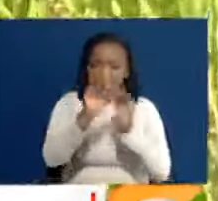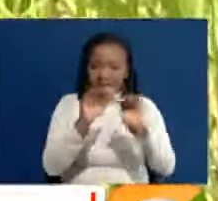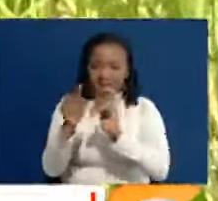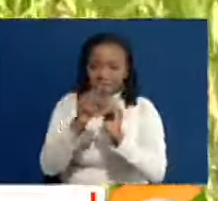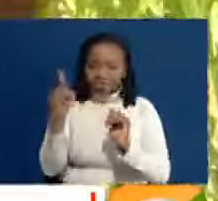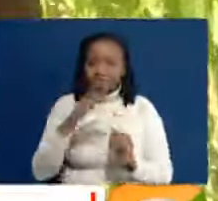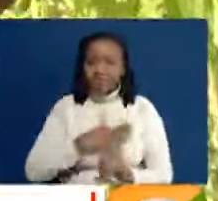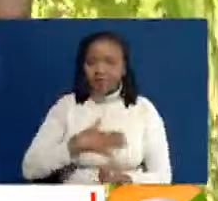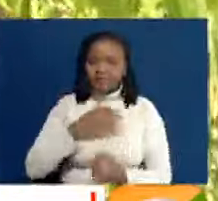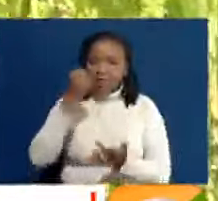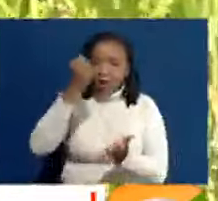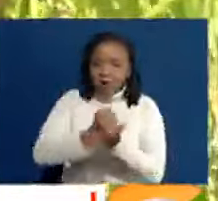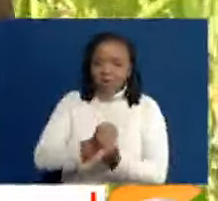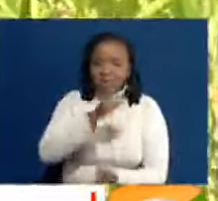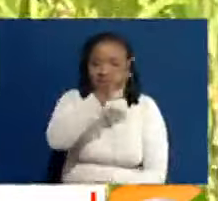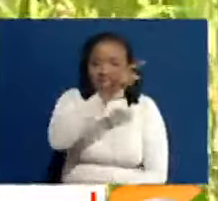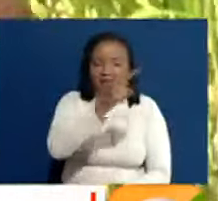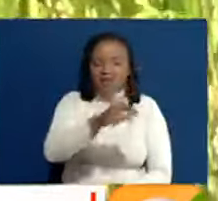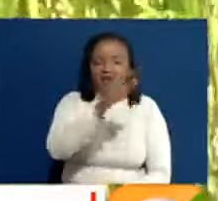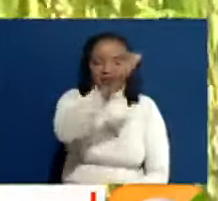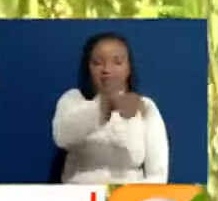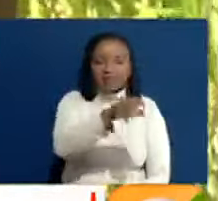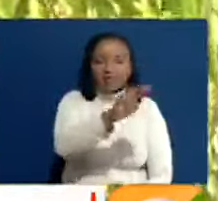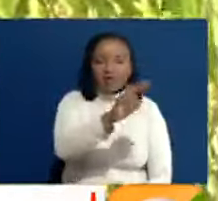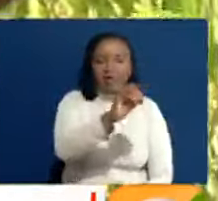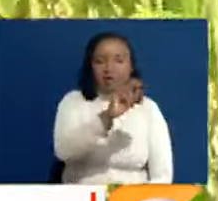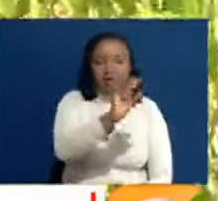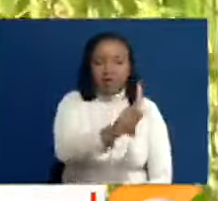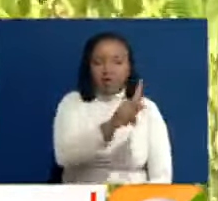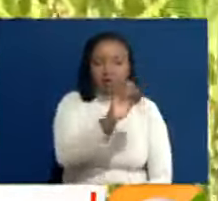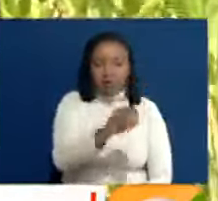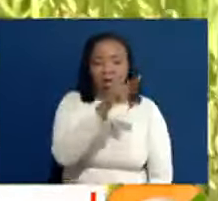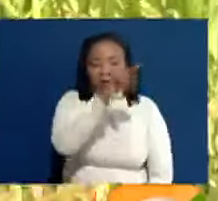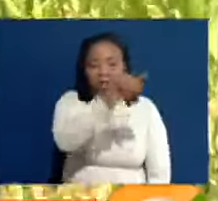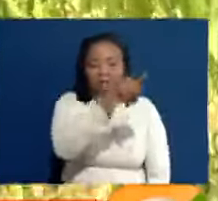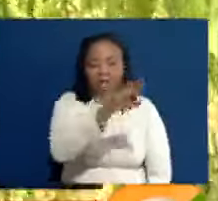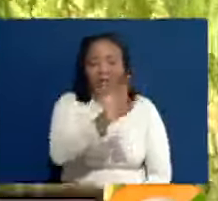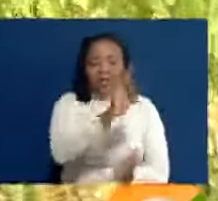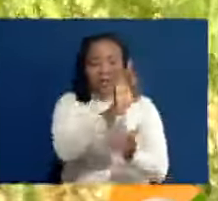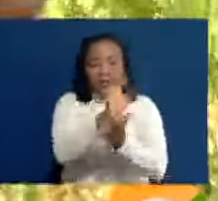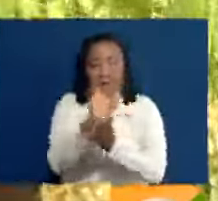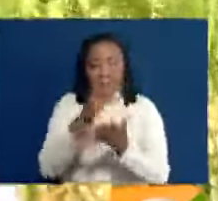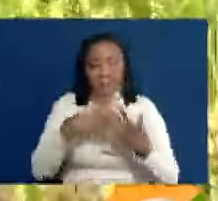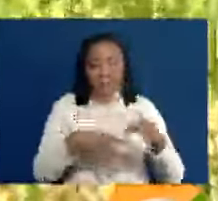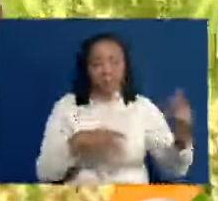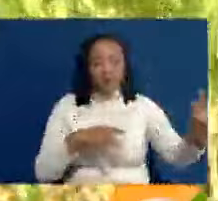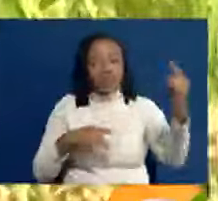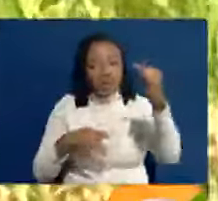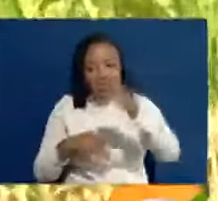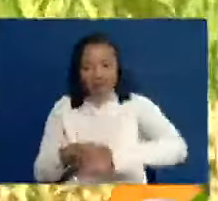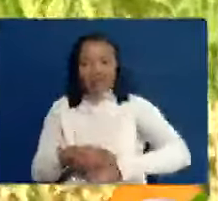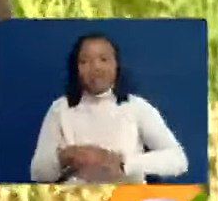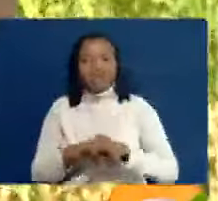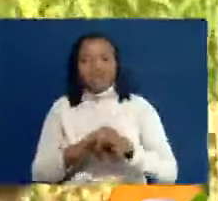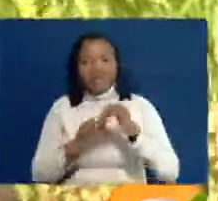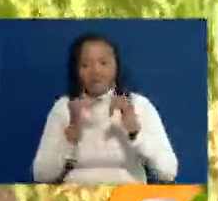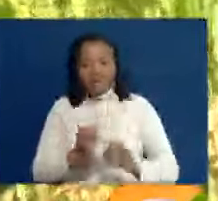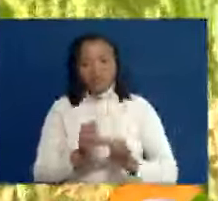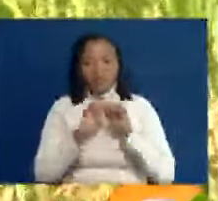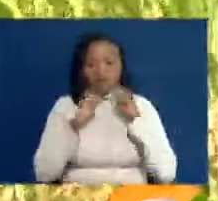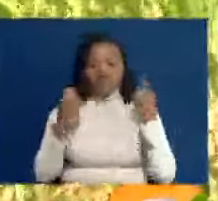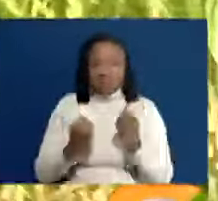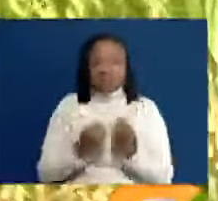ya moko, usimamishe hao watu, wajulikane, watembee, wachukue maoni na timu yako,